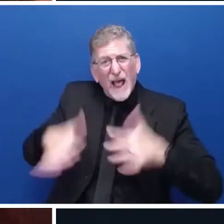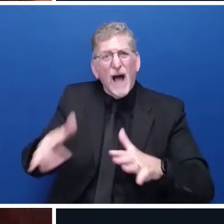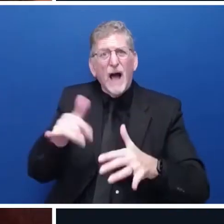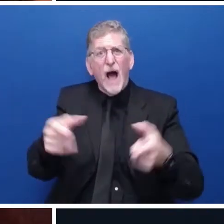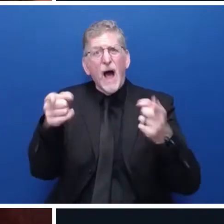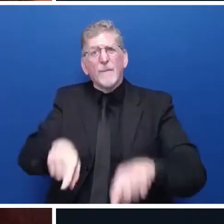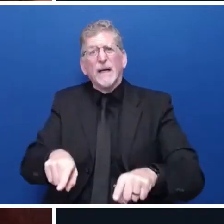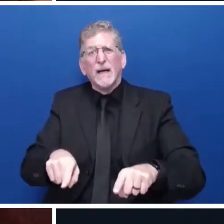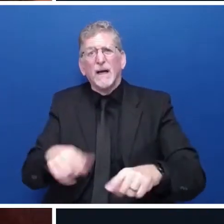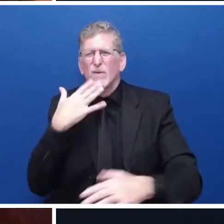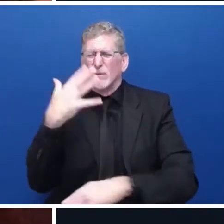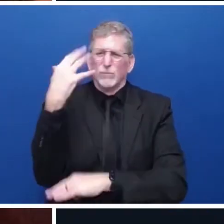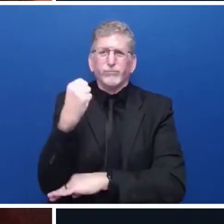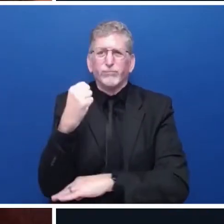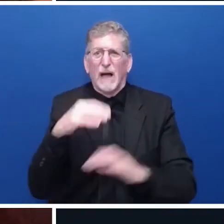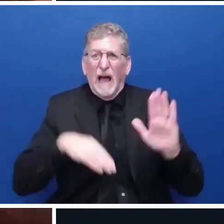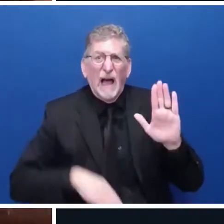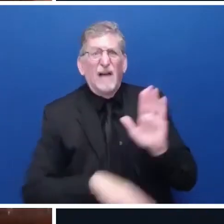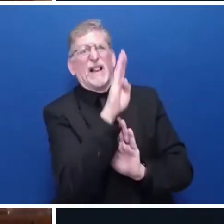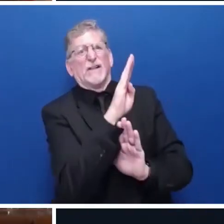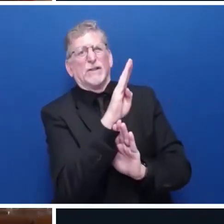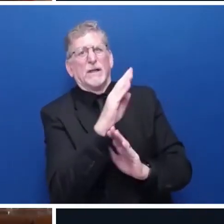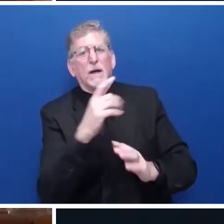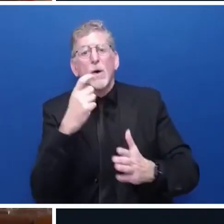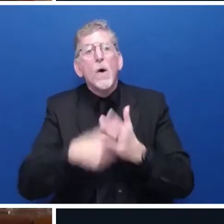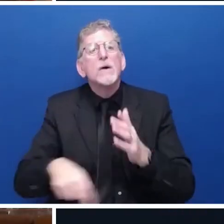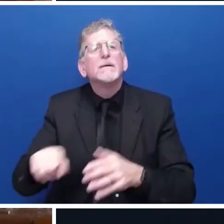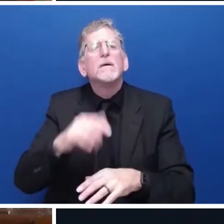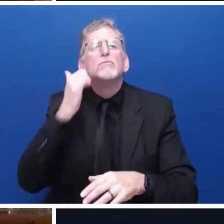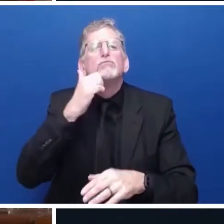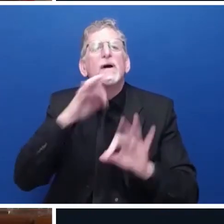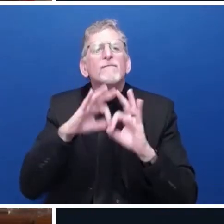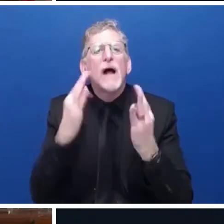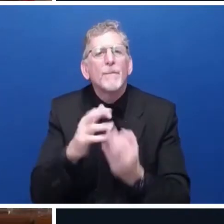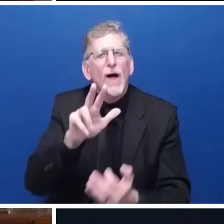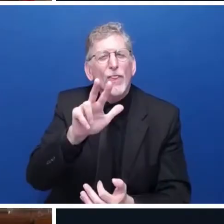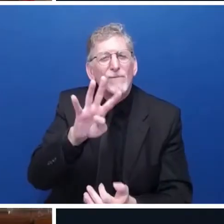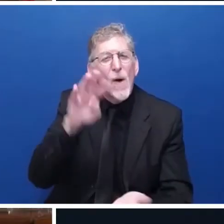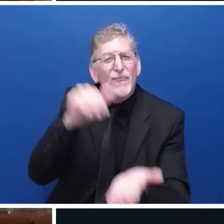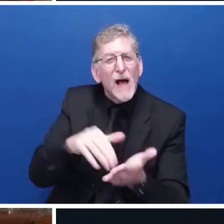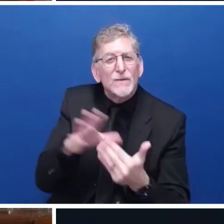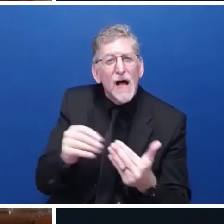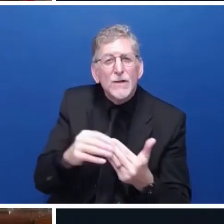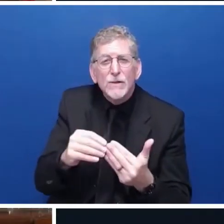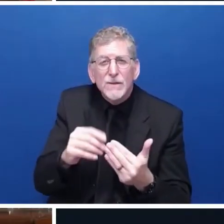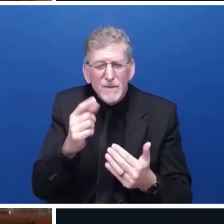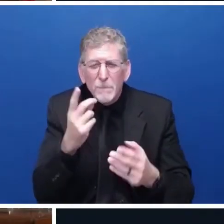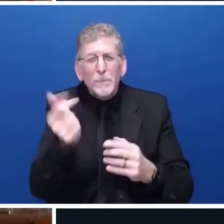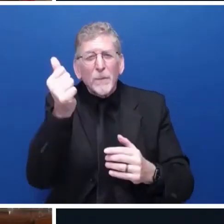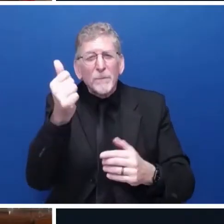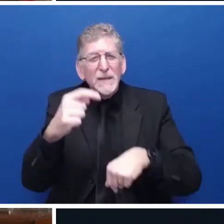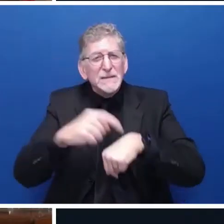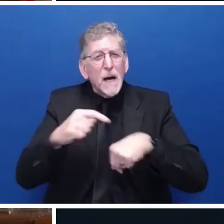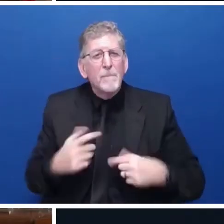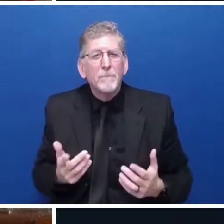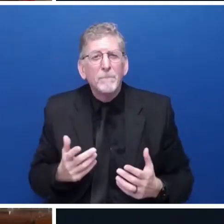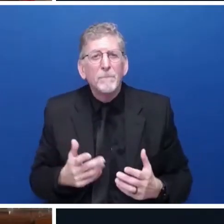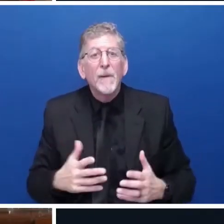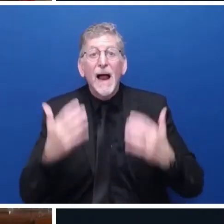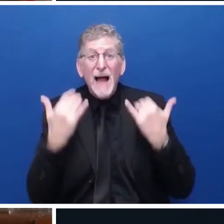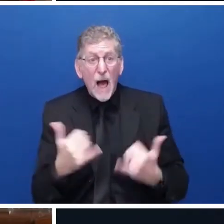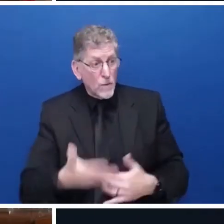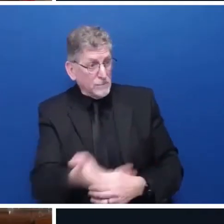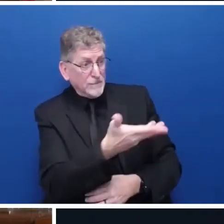Now the same people in this chamber who voted for those disasters suddenly used the word affordability, a